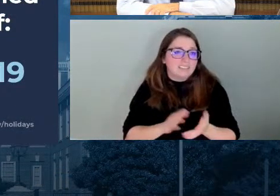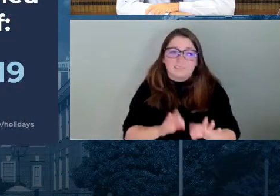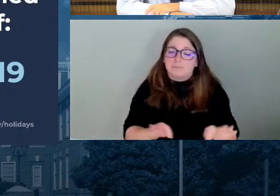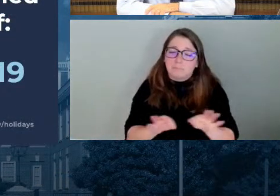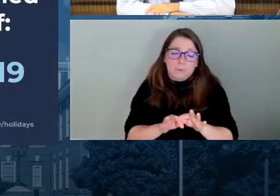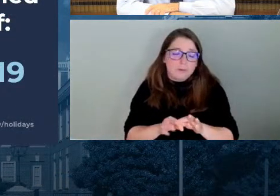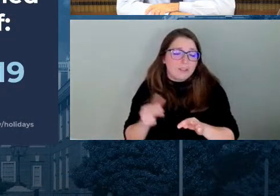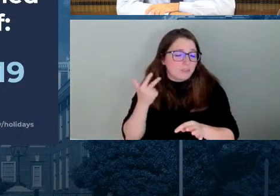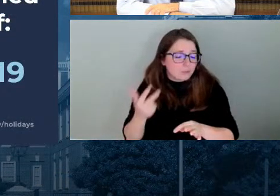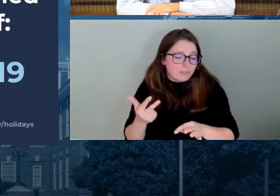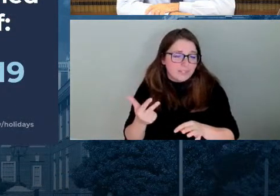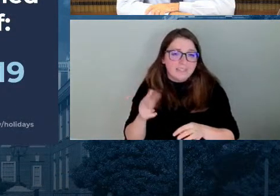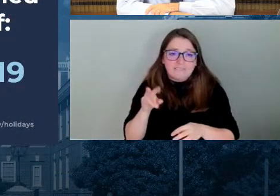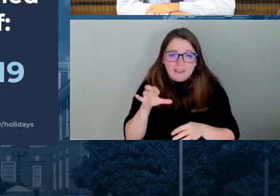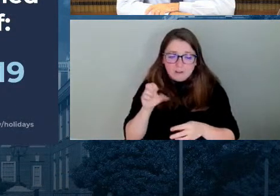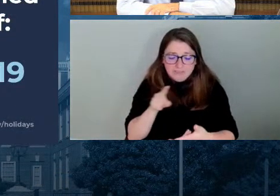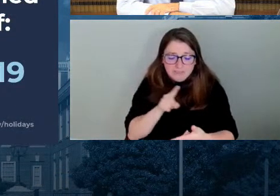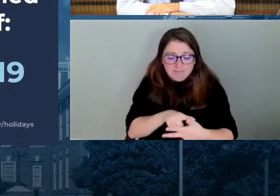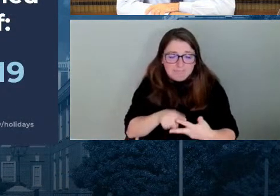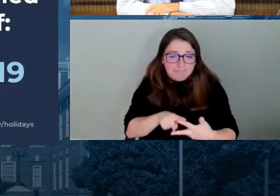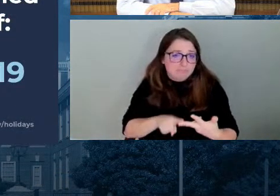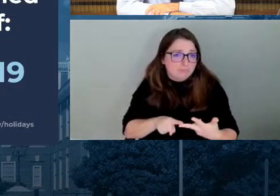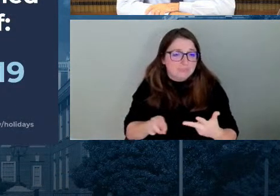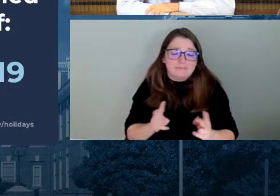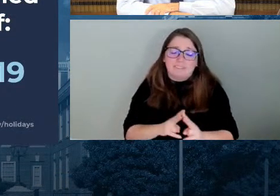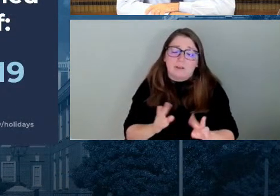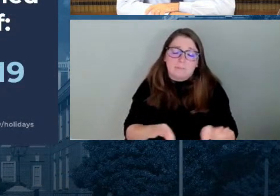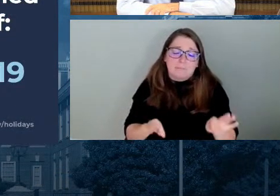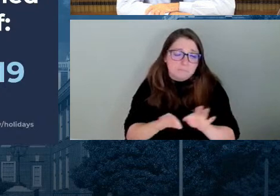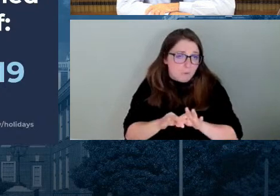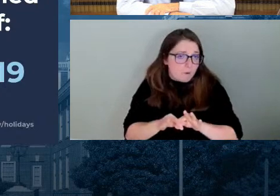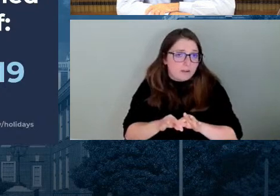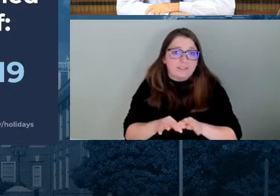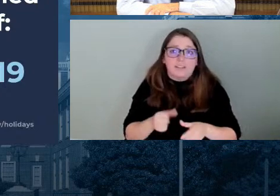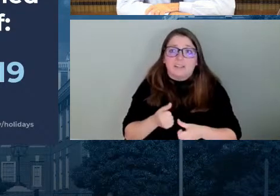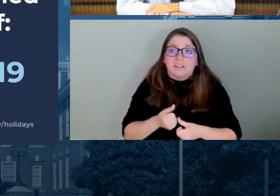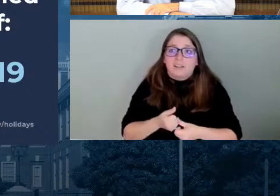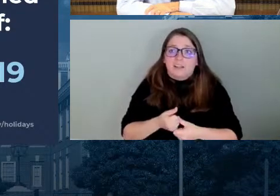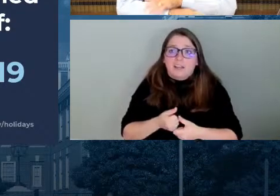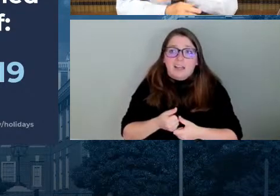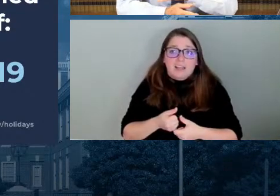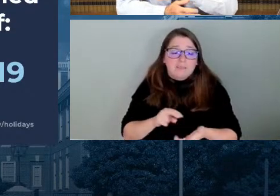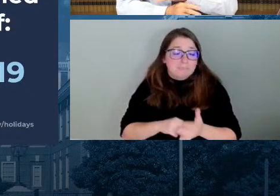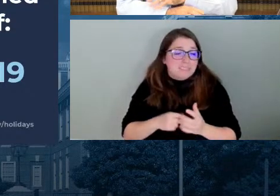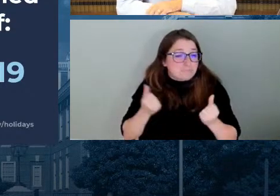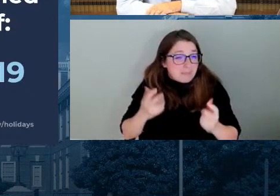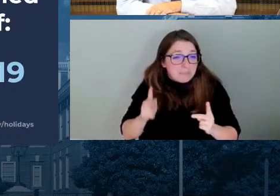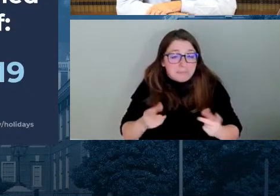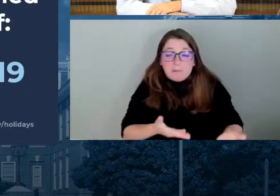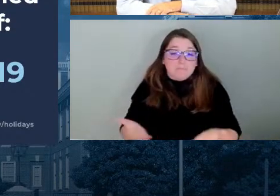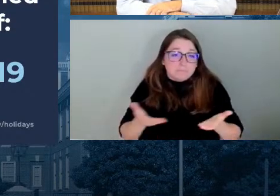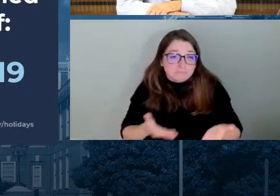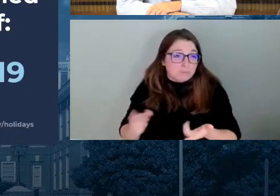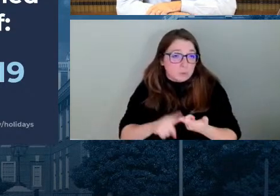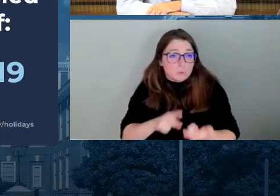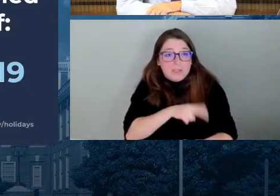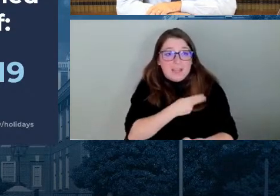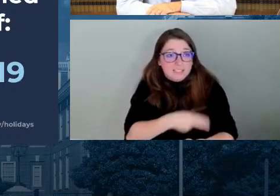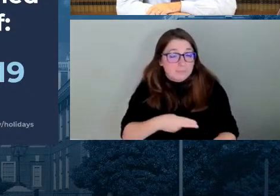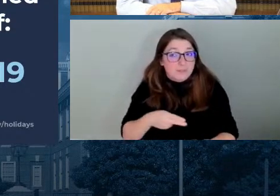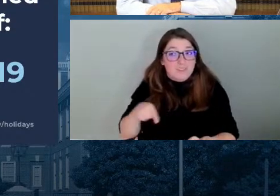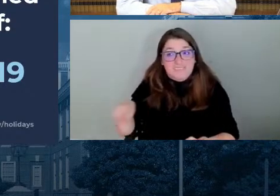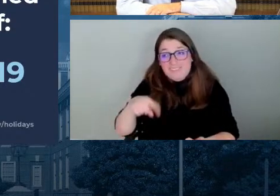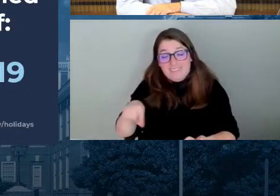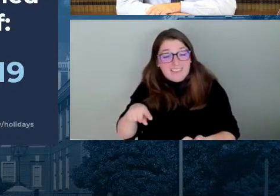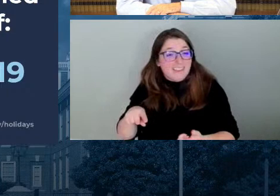worried about, stressing our hospital in particular and healthcare resources. And by the way, very